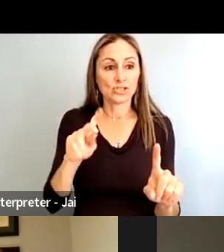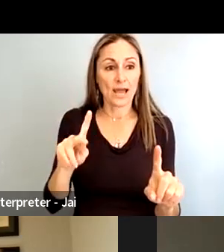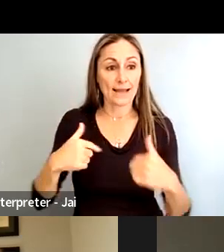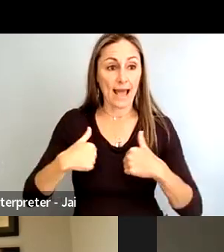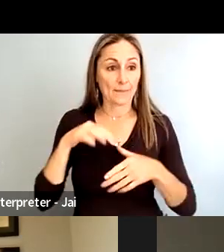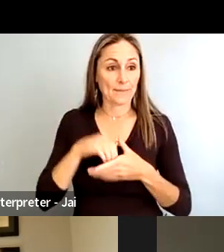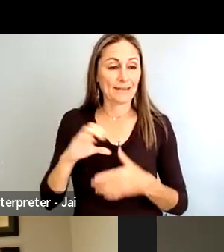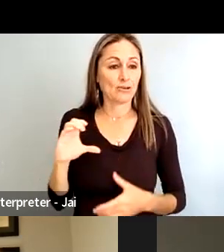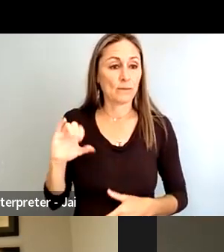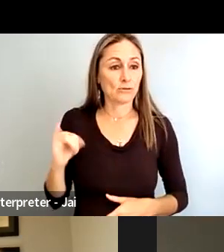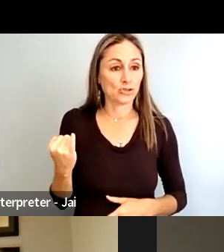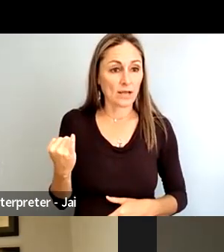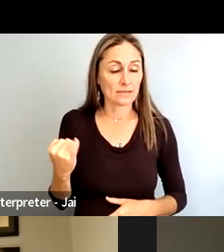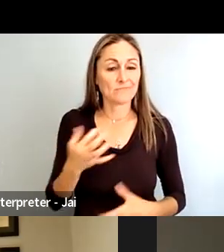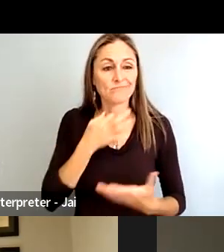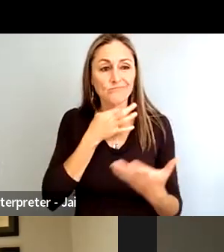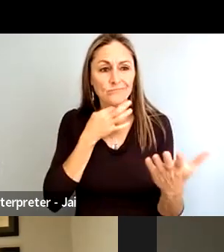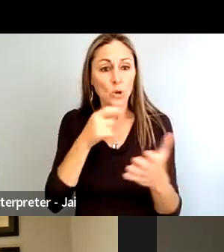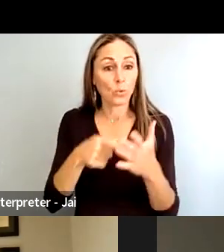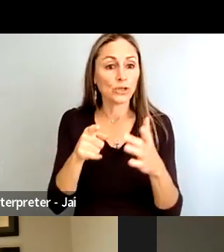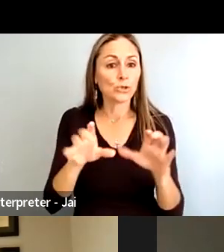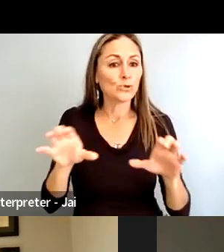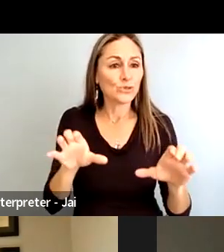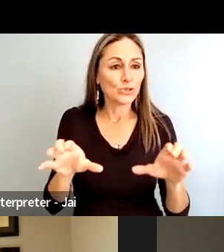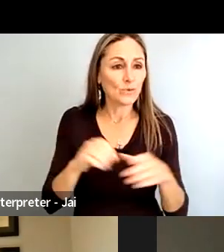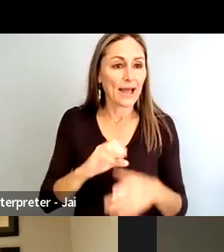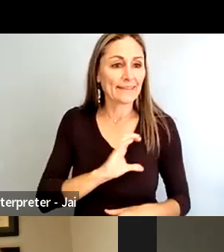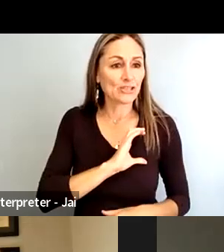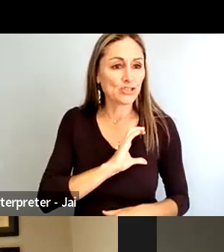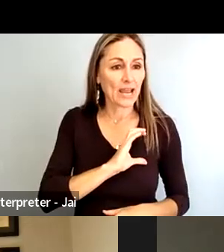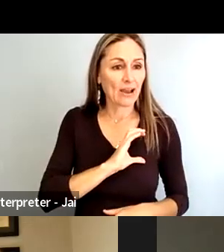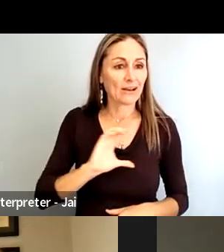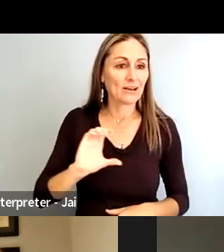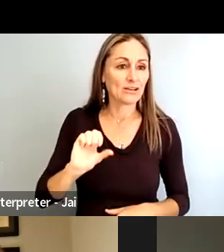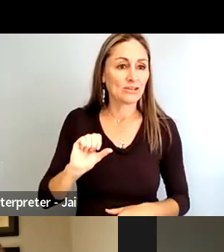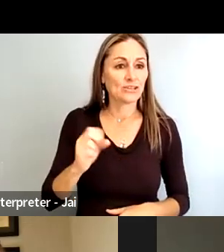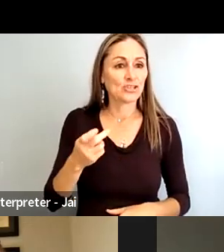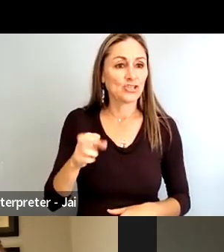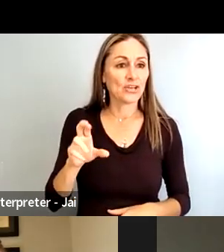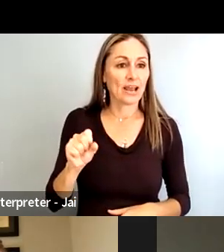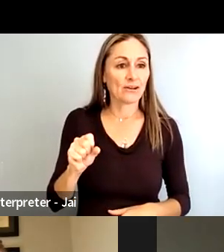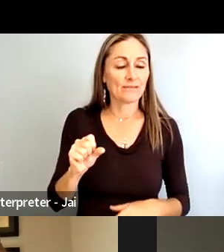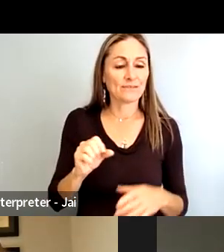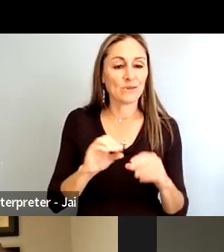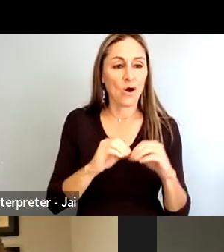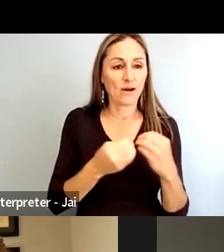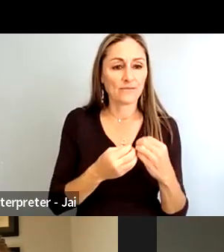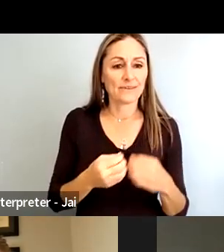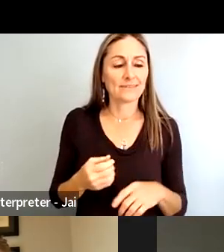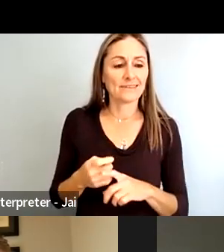and I'm wondering what you do at the sheriff's office. And it was Selena from the Friedman